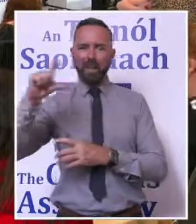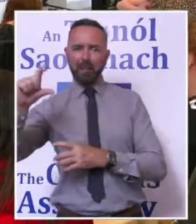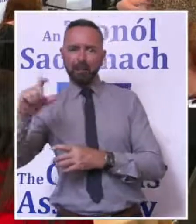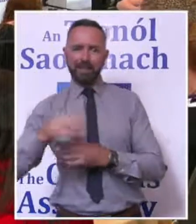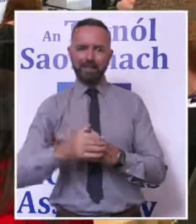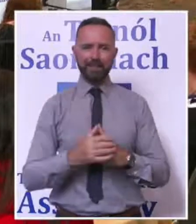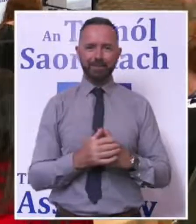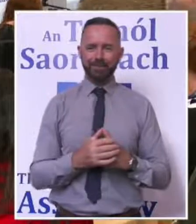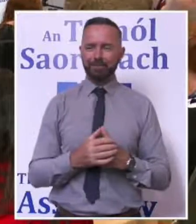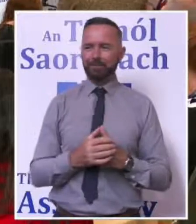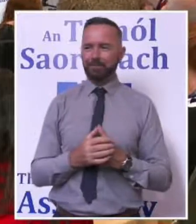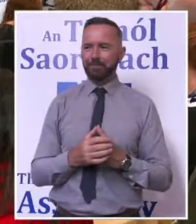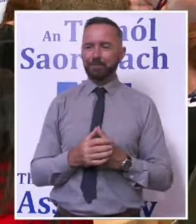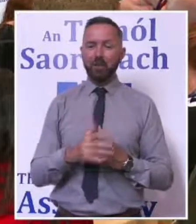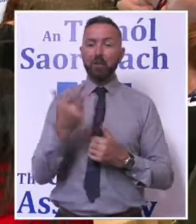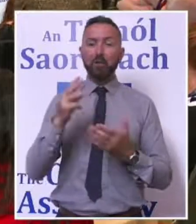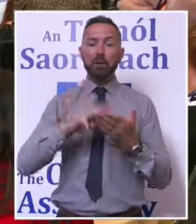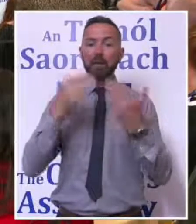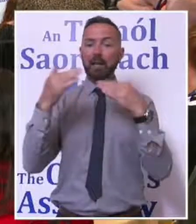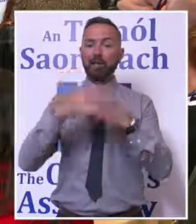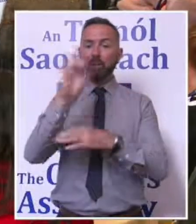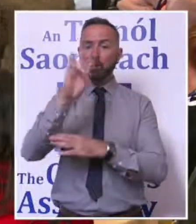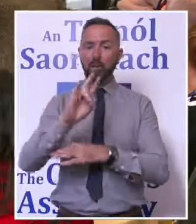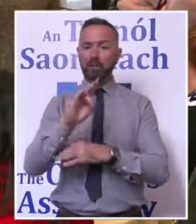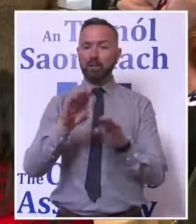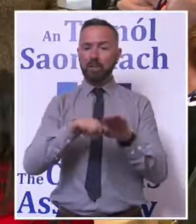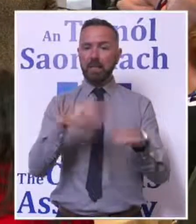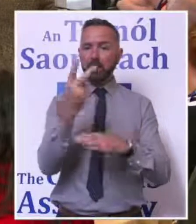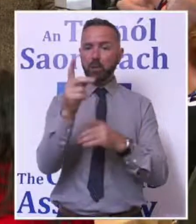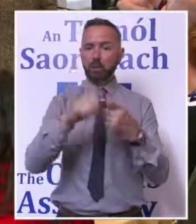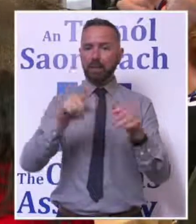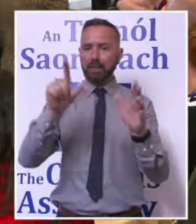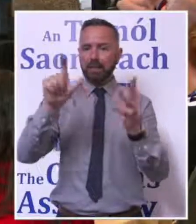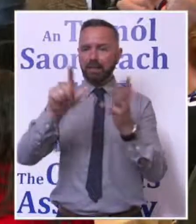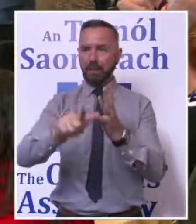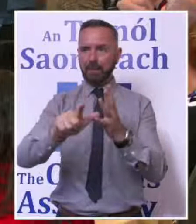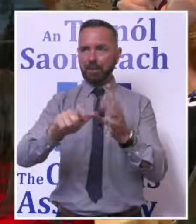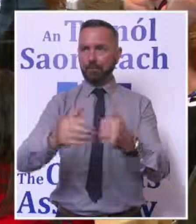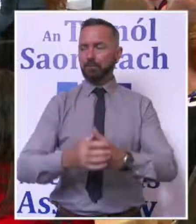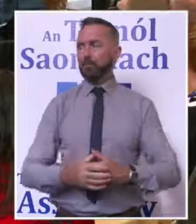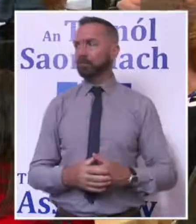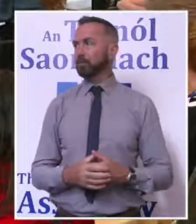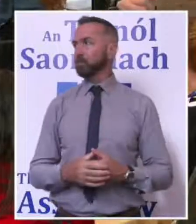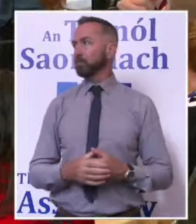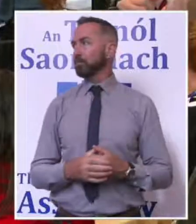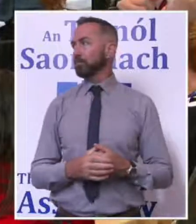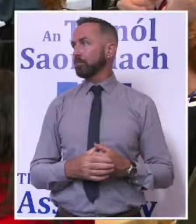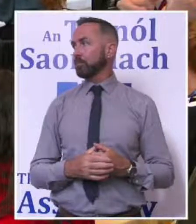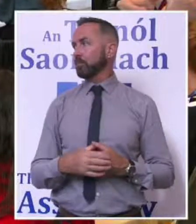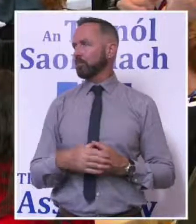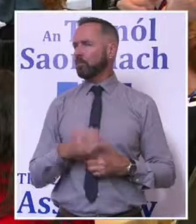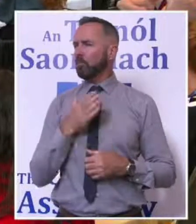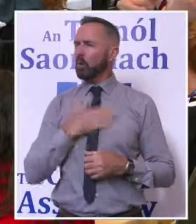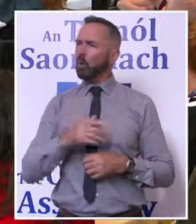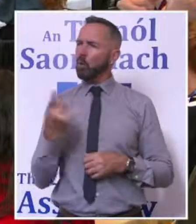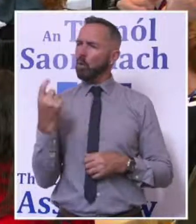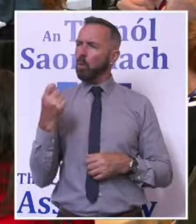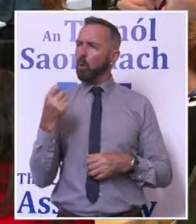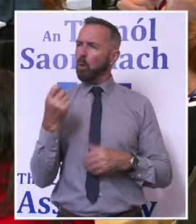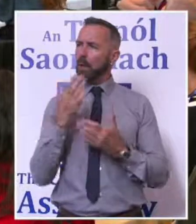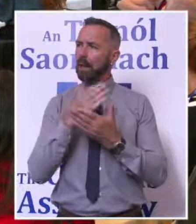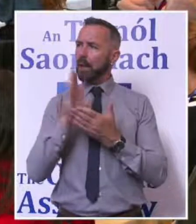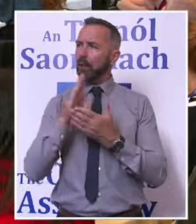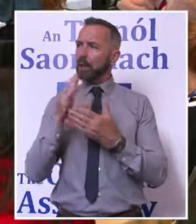Thanks, Frida. We have 3 minutes left. A question from table 2, then 7, and that'll be it. Thank you. Thank you. One more clarification came up last